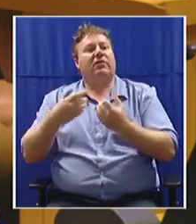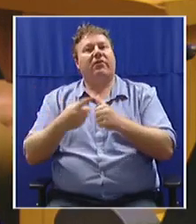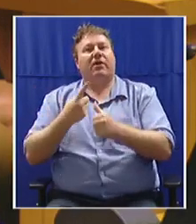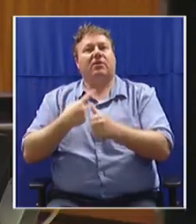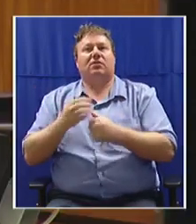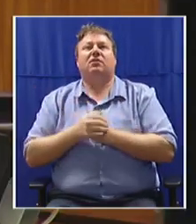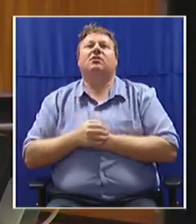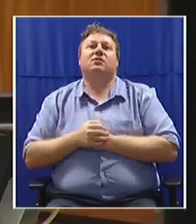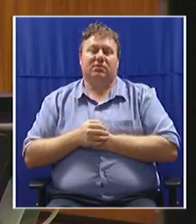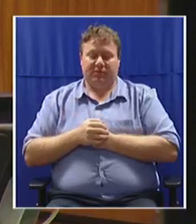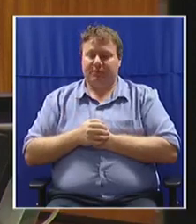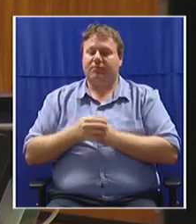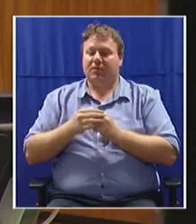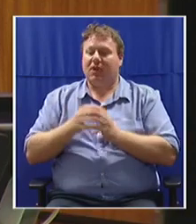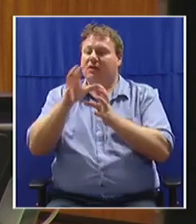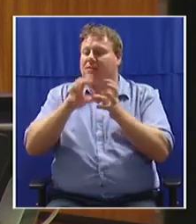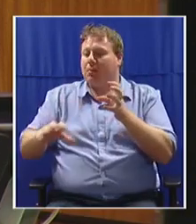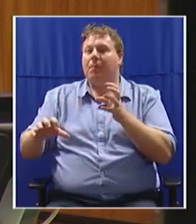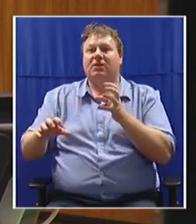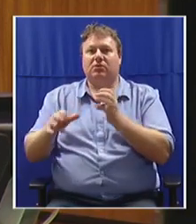much. The supplementary question was answered.